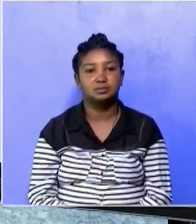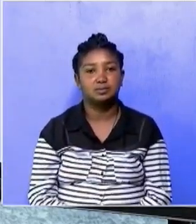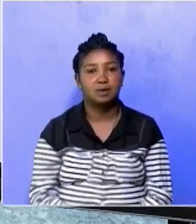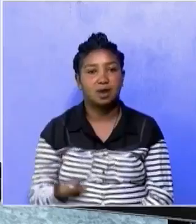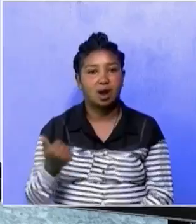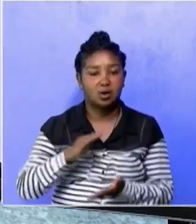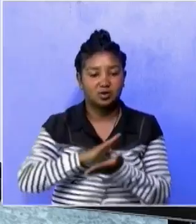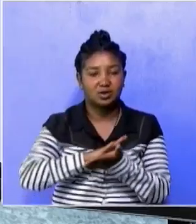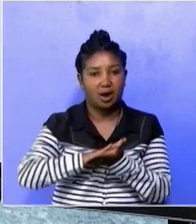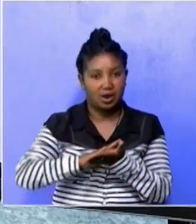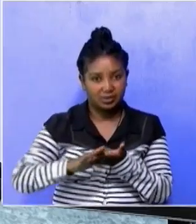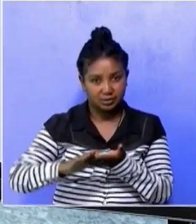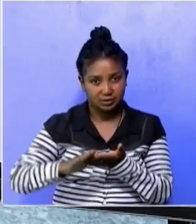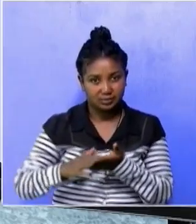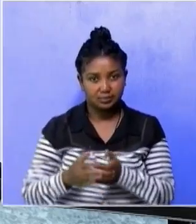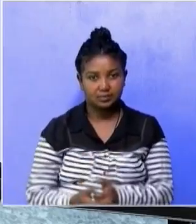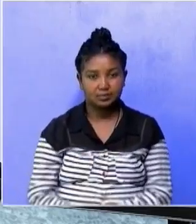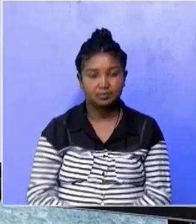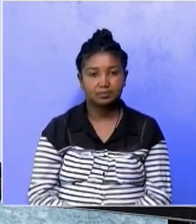our hygiene.